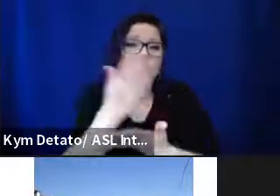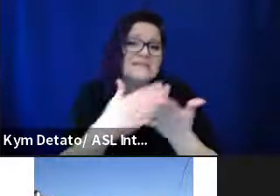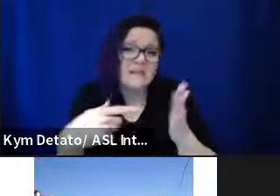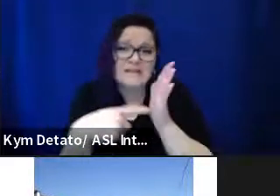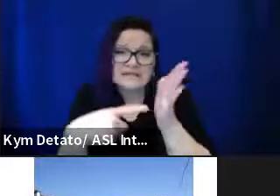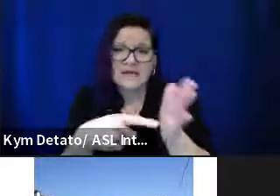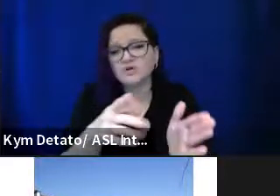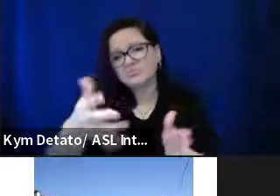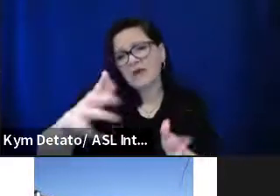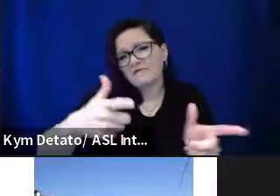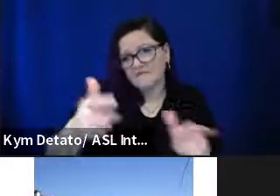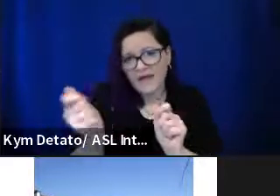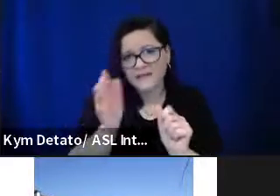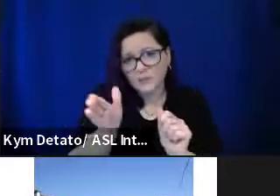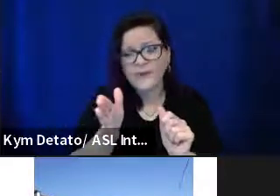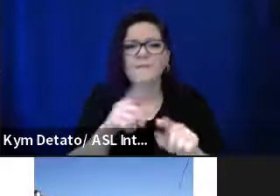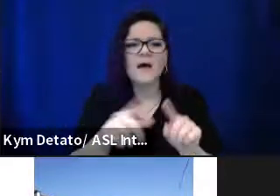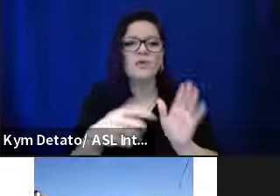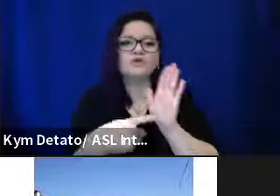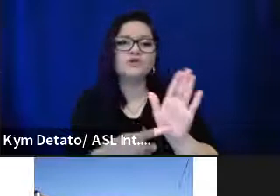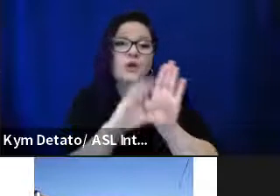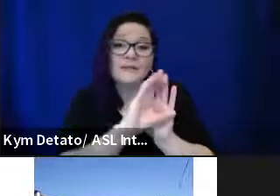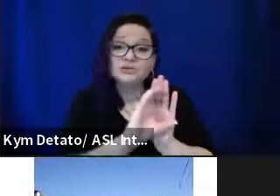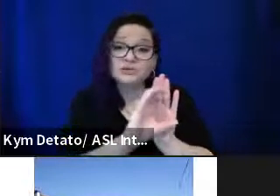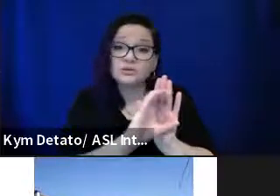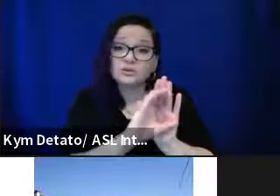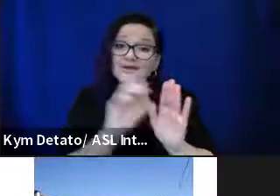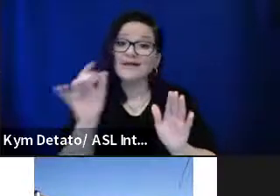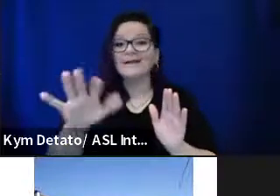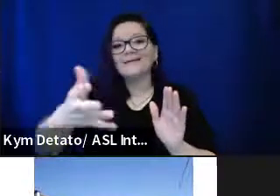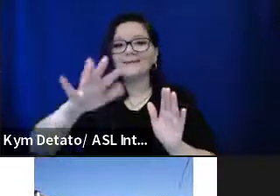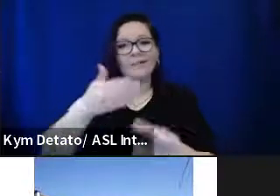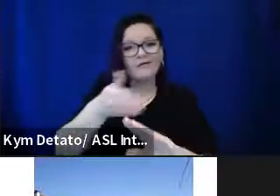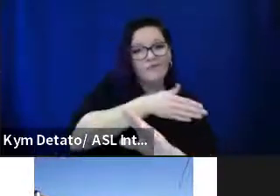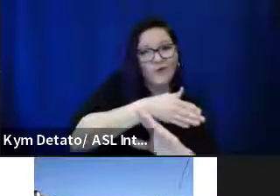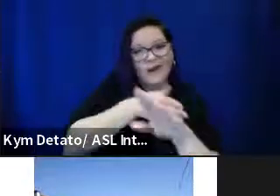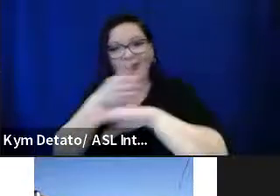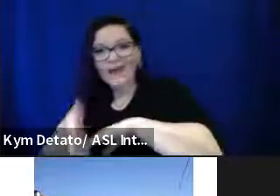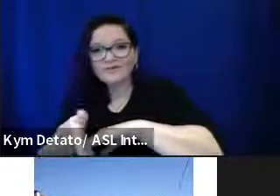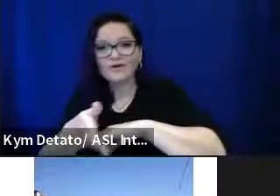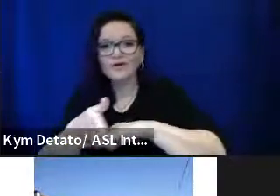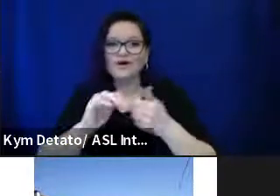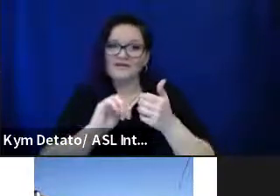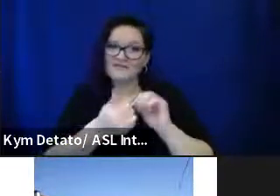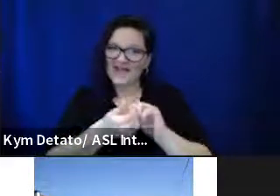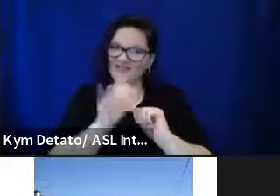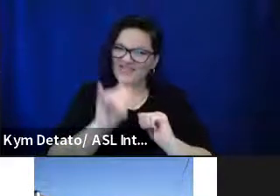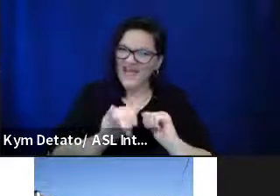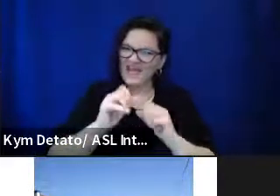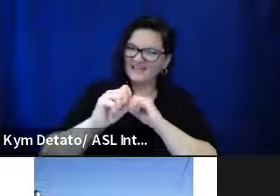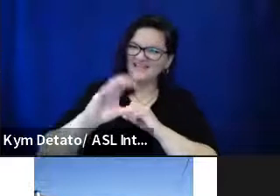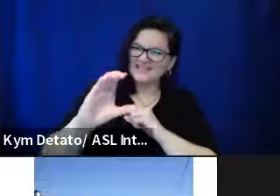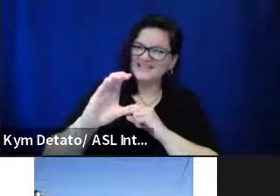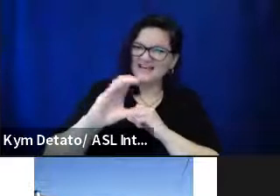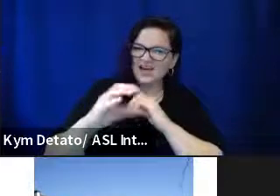really quickly. I just wanted to show you photos of kind of before and after of how commercial facade has really been shaping the